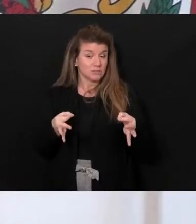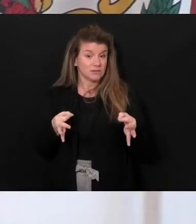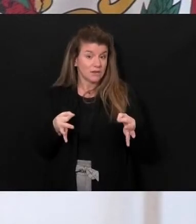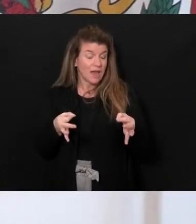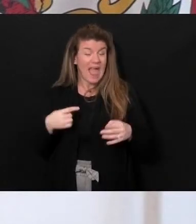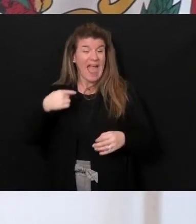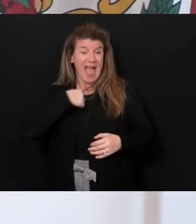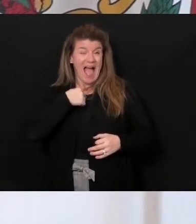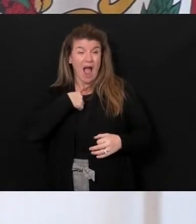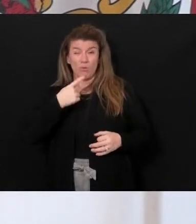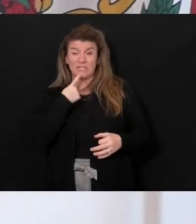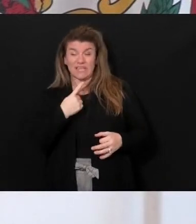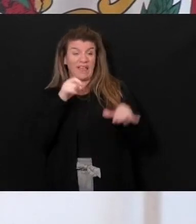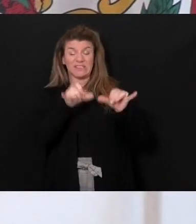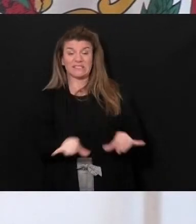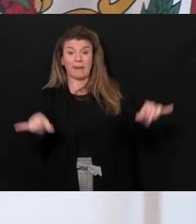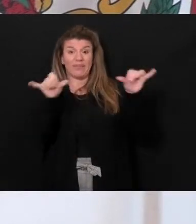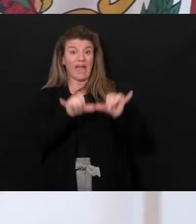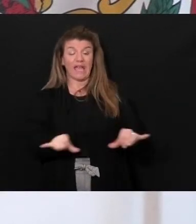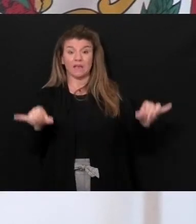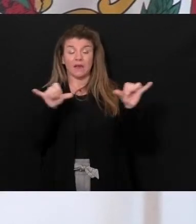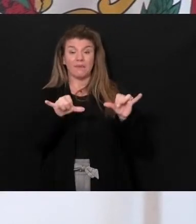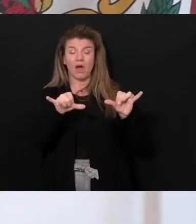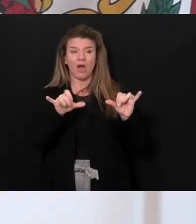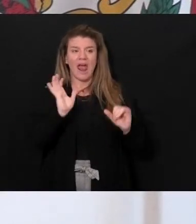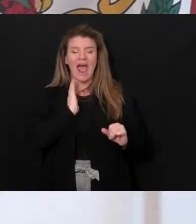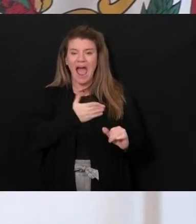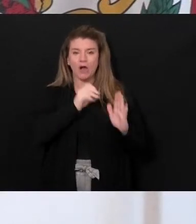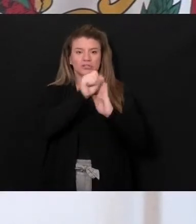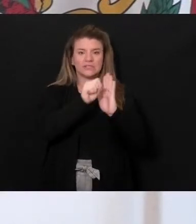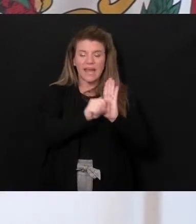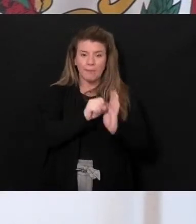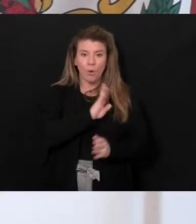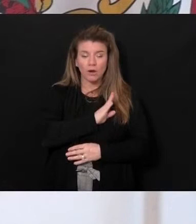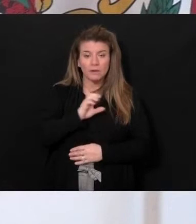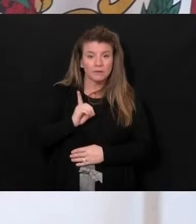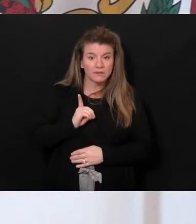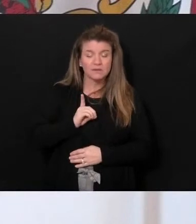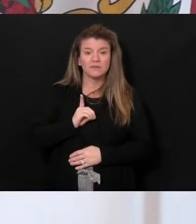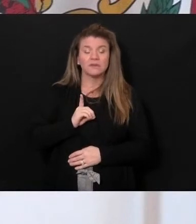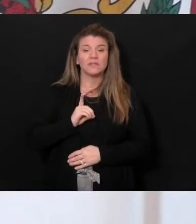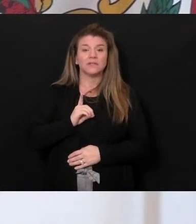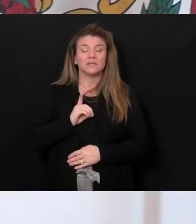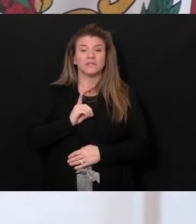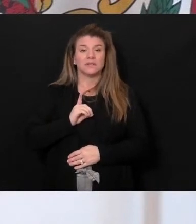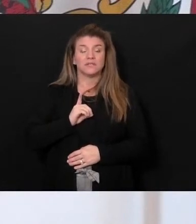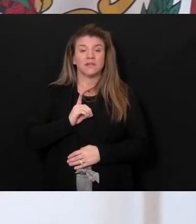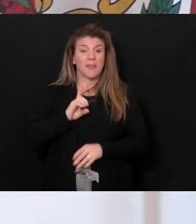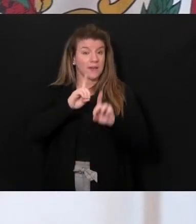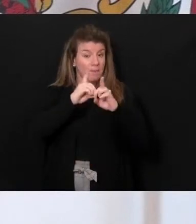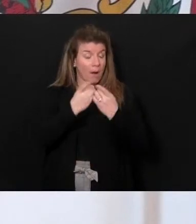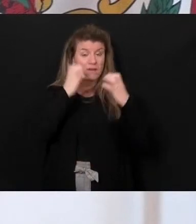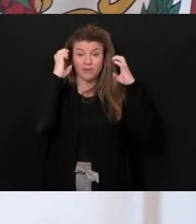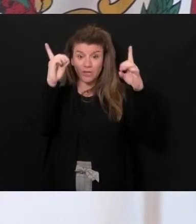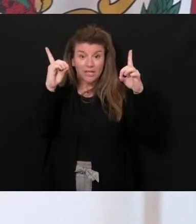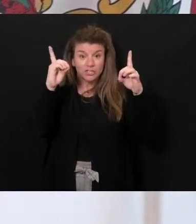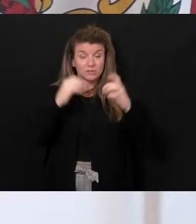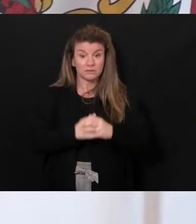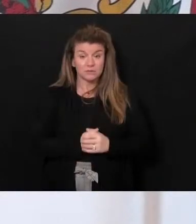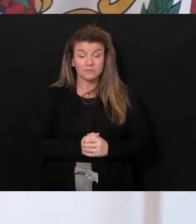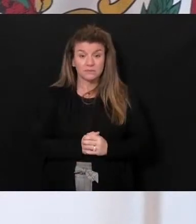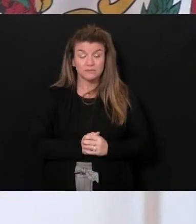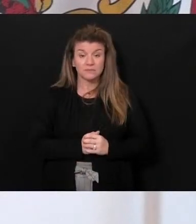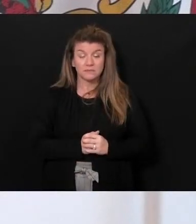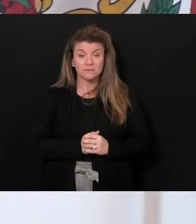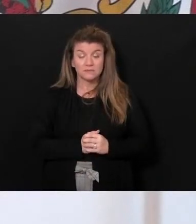I would say the same thing about, you know, our state board and our Department of Education.